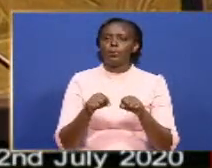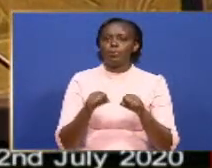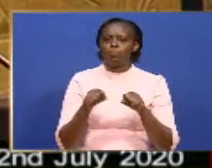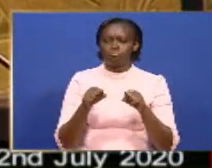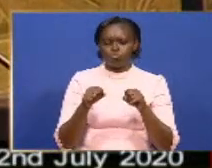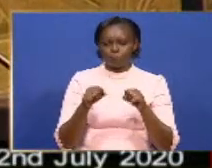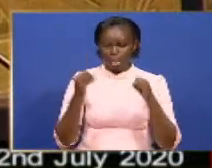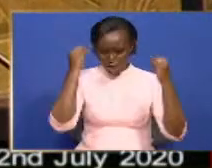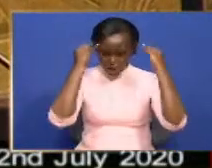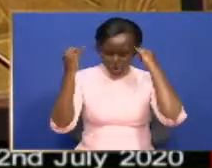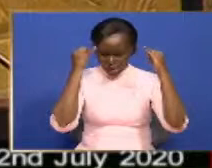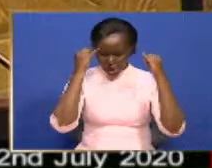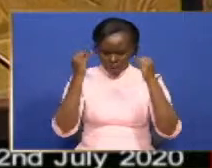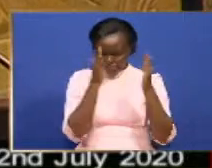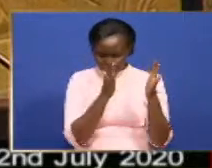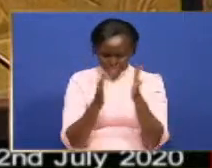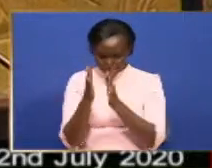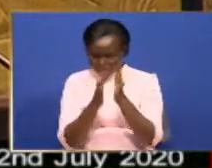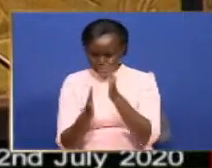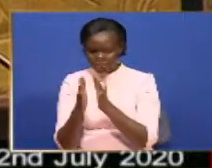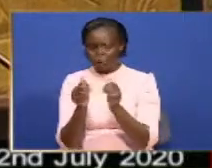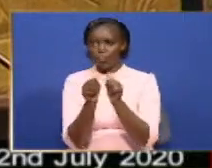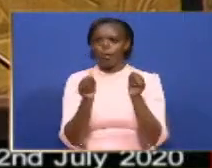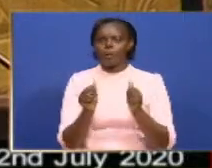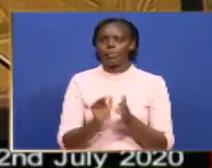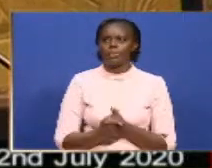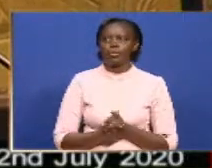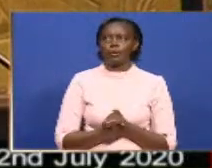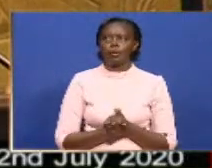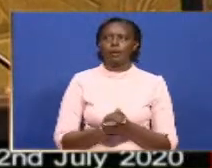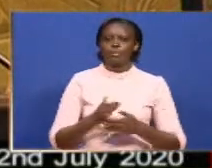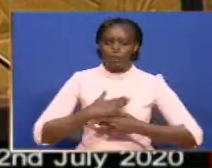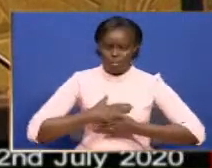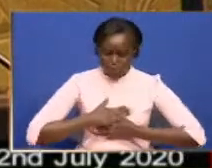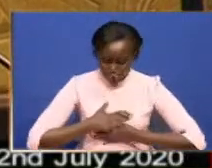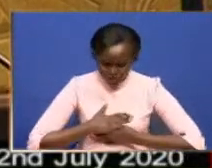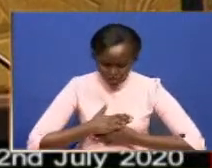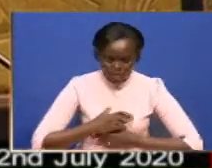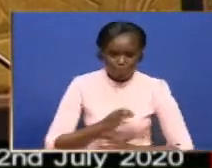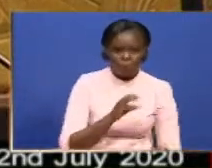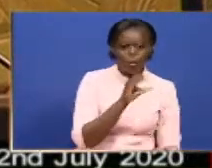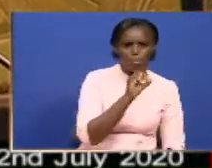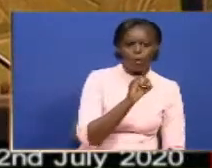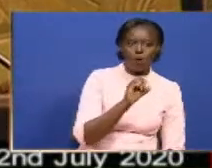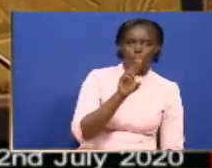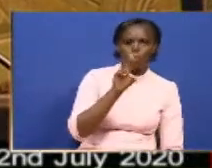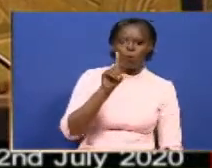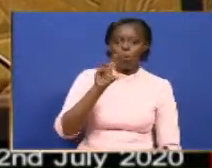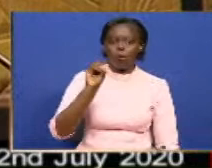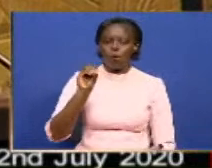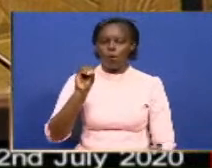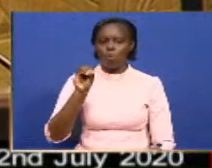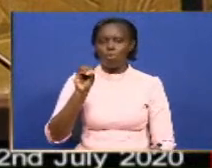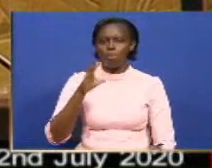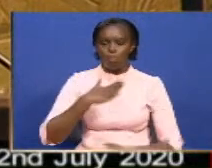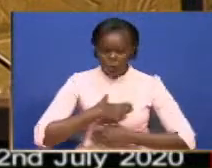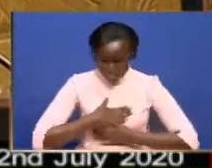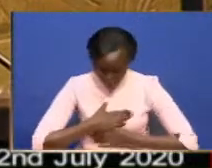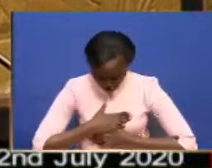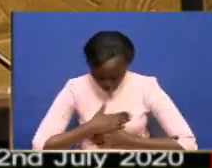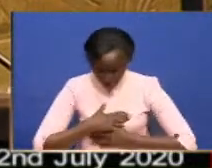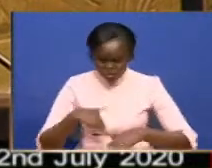order. Let's have the Honorable Oundo Jambo, member for Funyula.